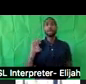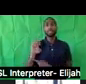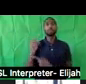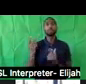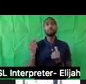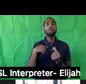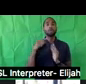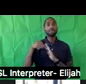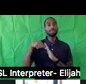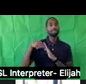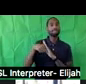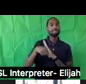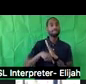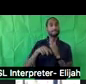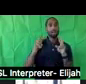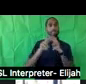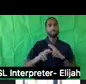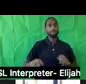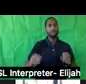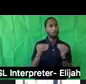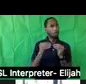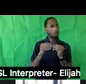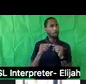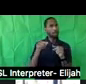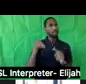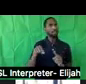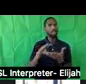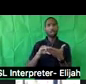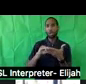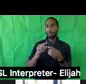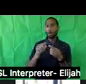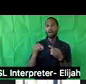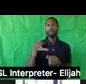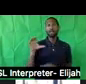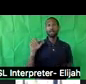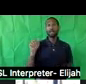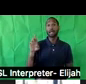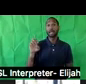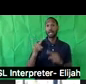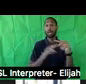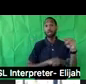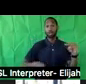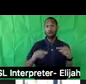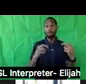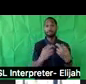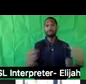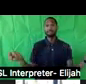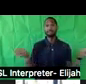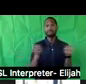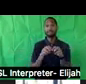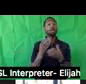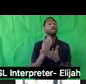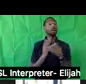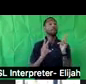on some things that we were talking about and learning about in the care circle. There's some folks who are joining